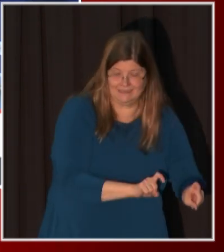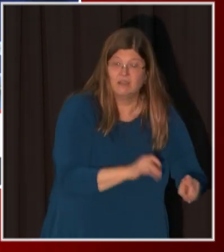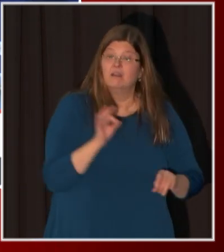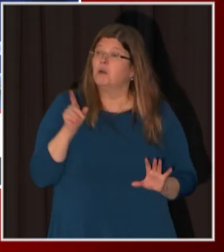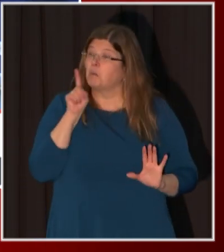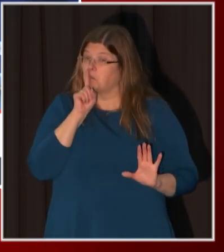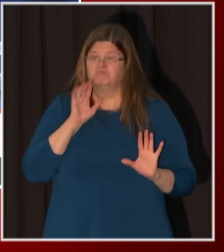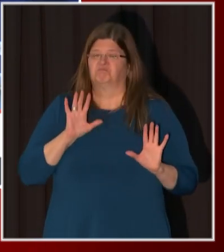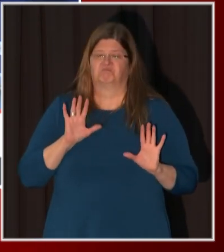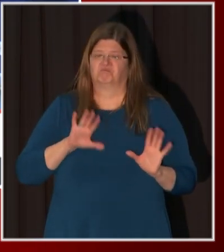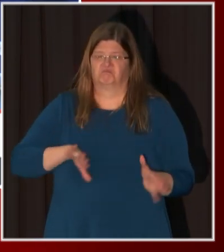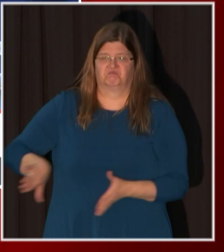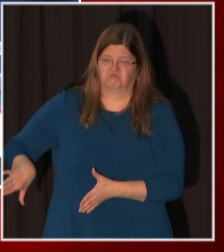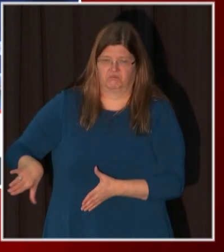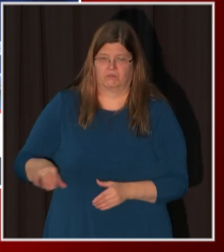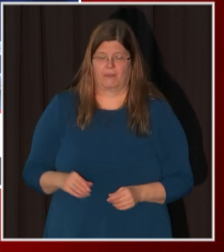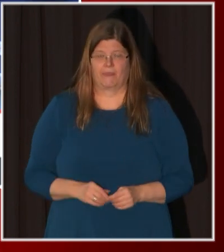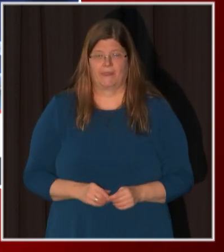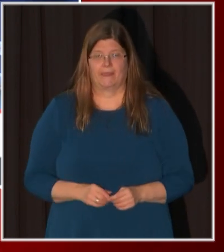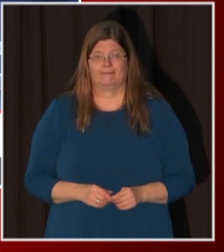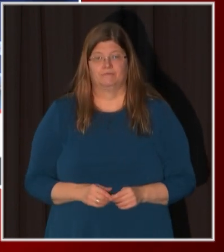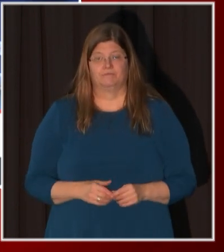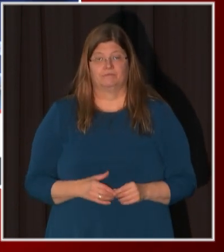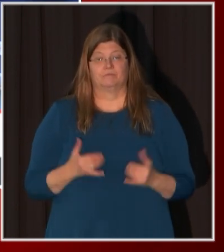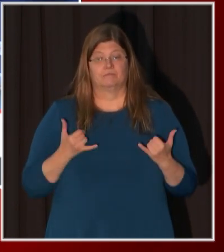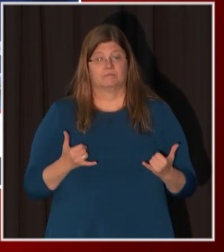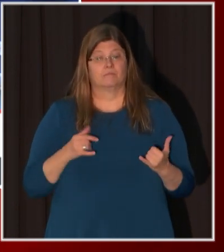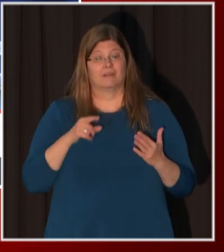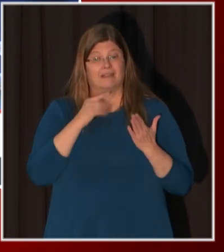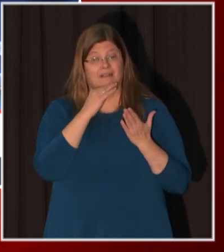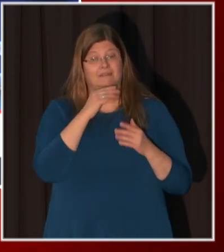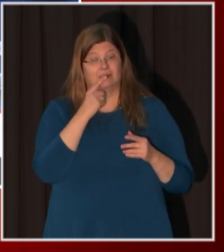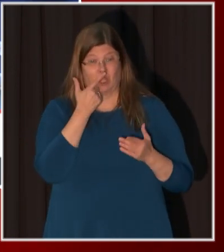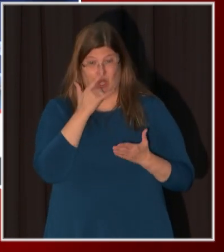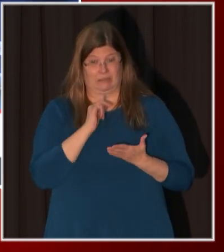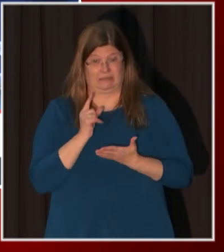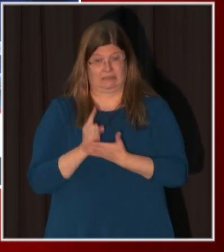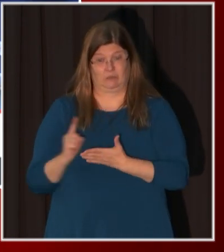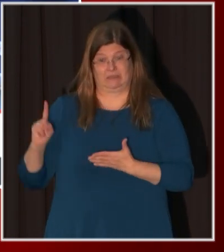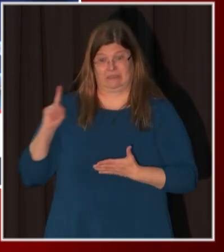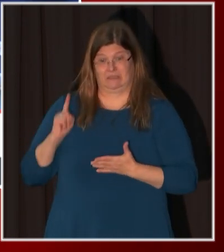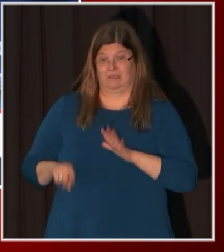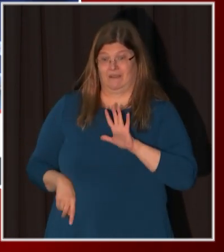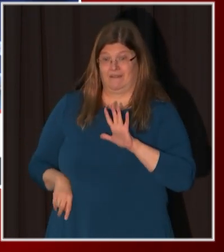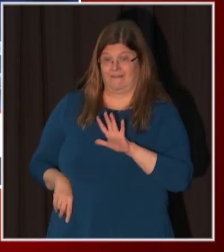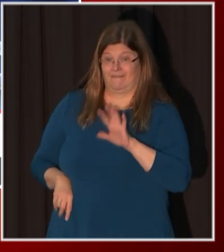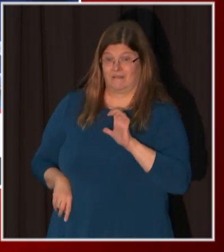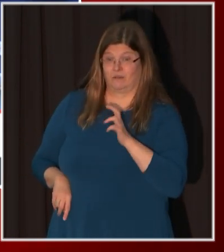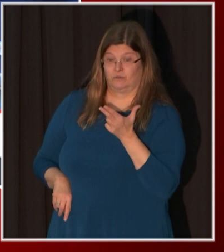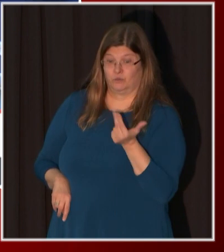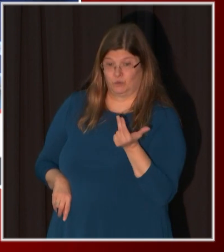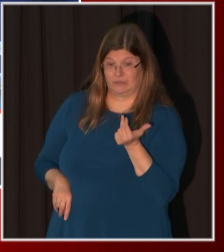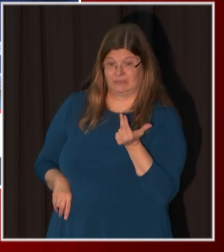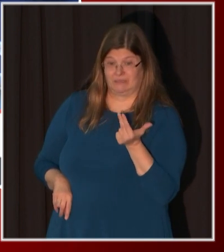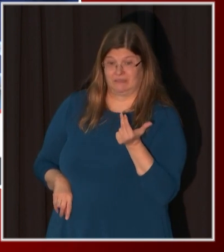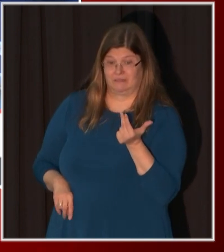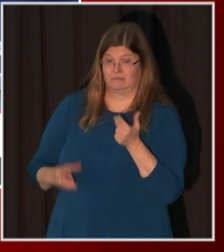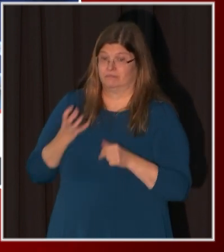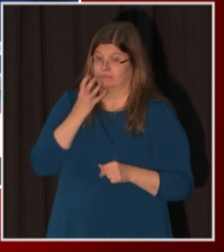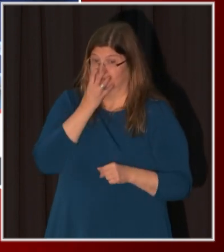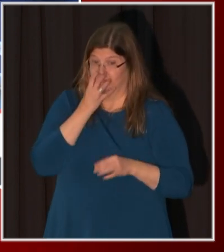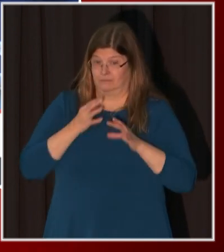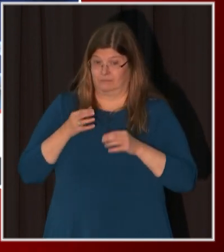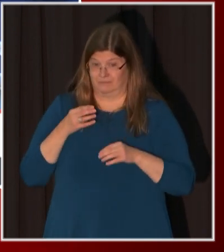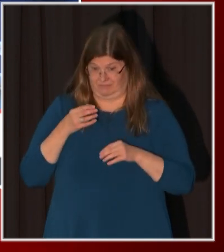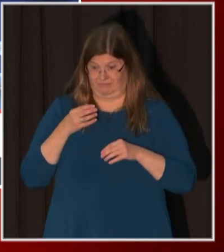on the hospitals every day. It looks like last week you reported 513 ventilators available, and then